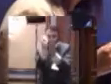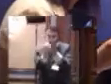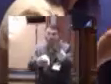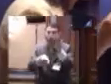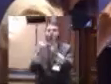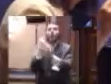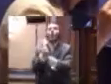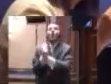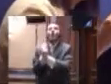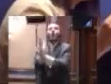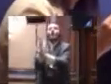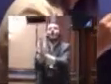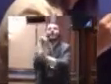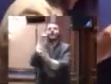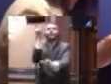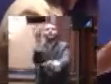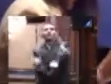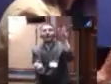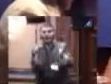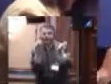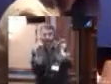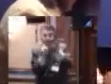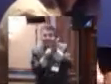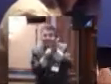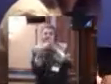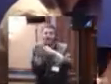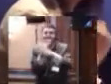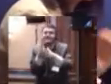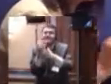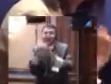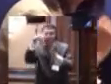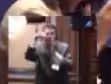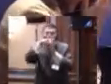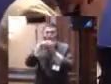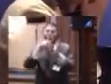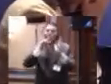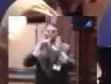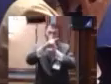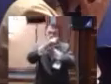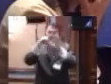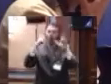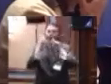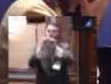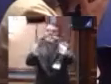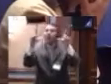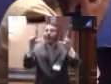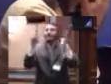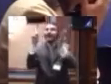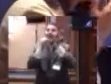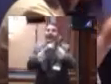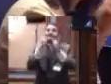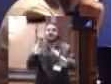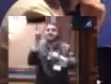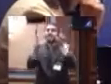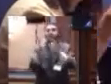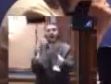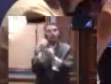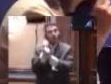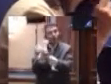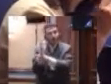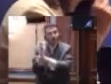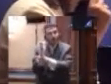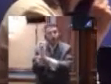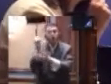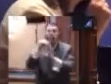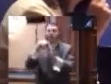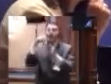legitimacy, and in essence, as the preamble says, that South Africa belongs to all who live in it, and that no